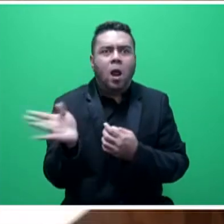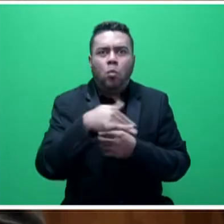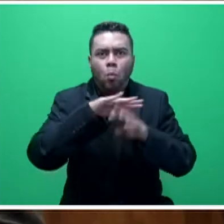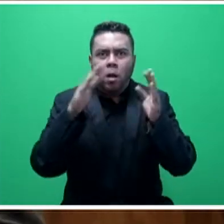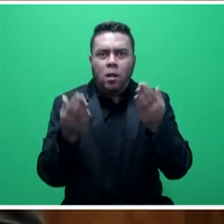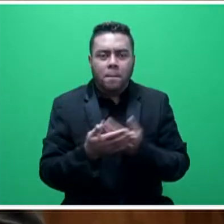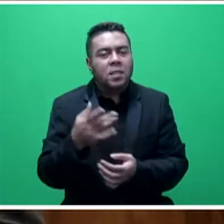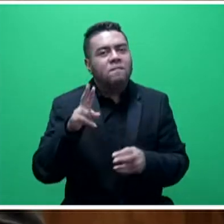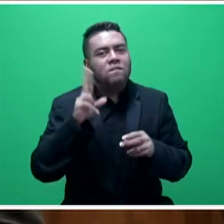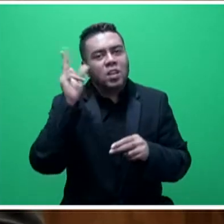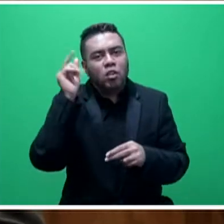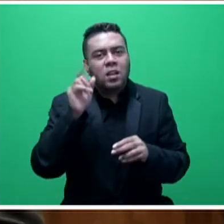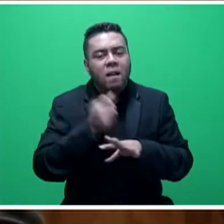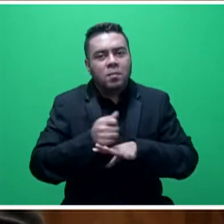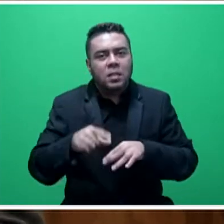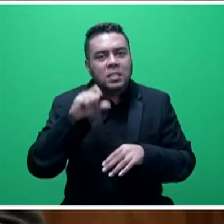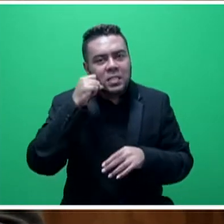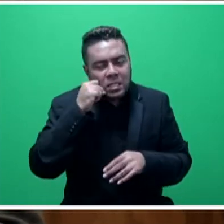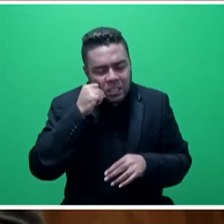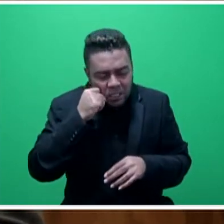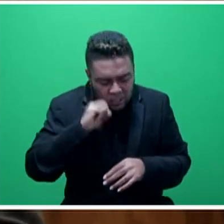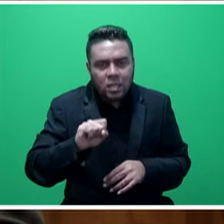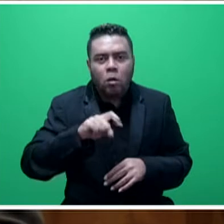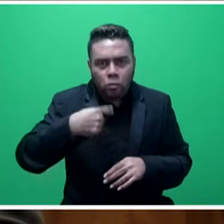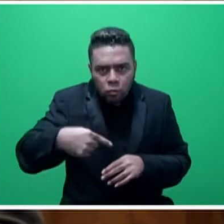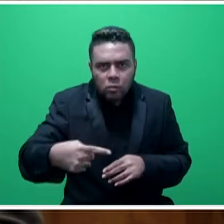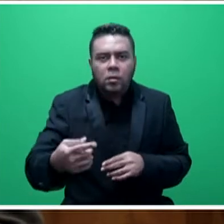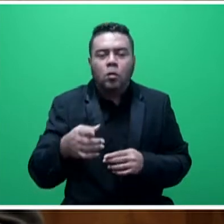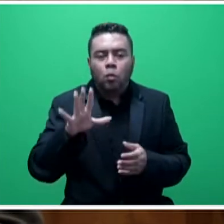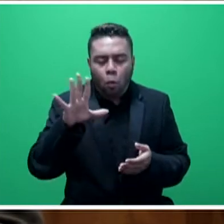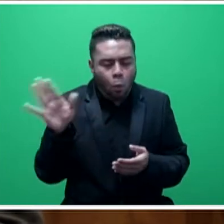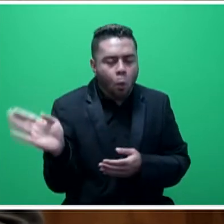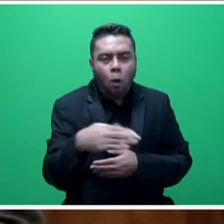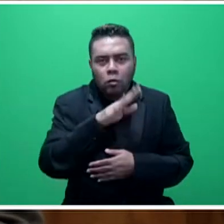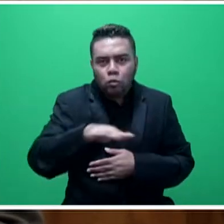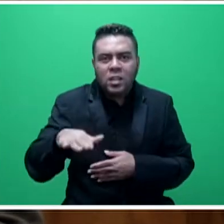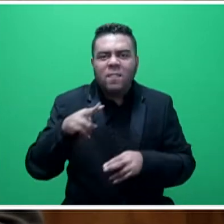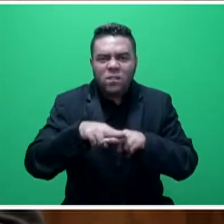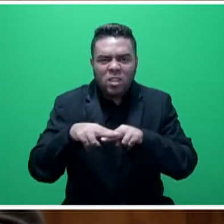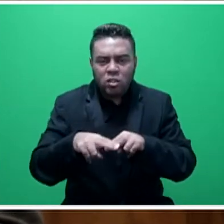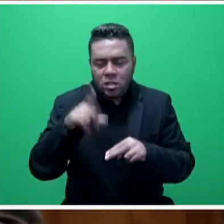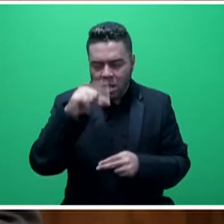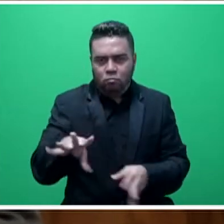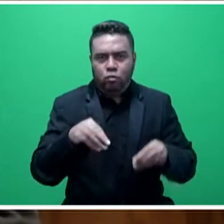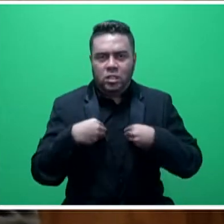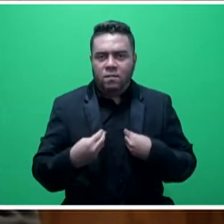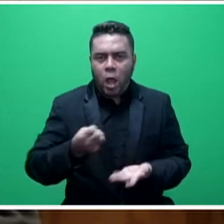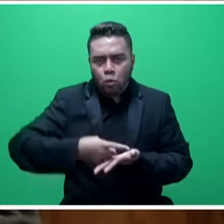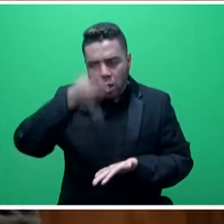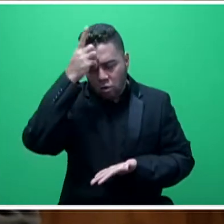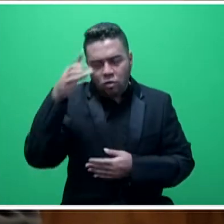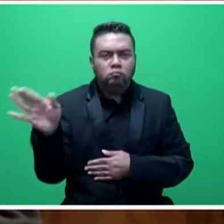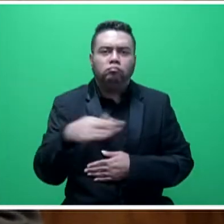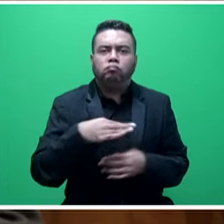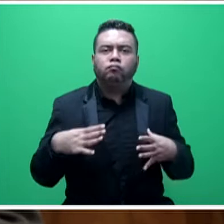is still able to ensure that every child in Fiji gets an education for free. This is not only a testament to our